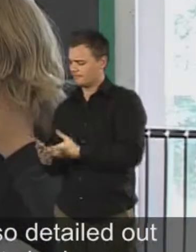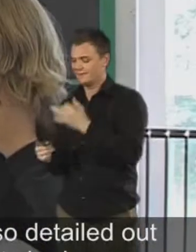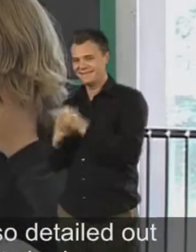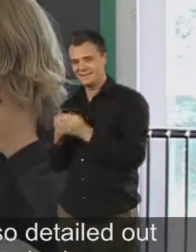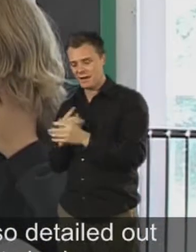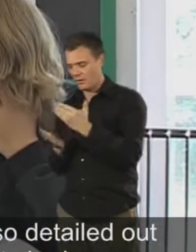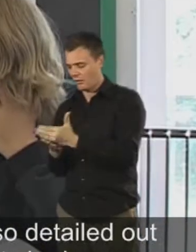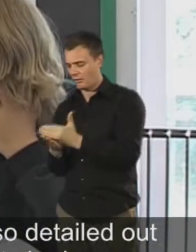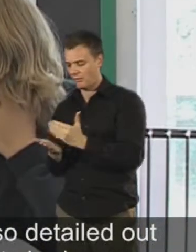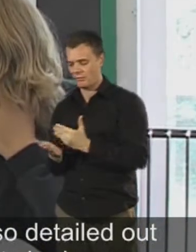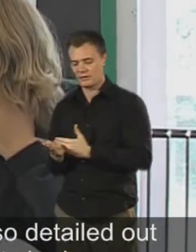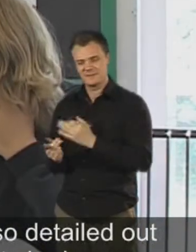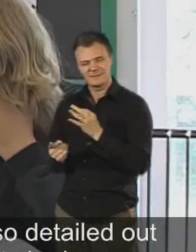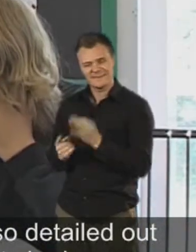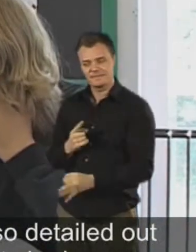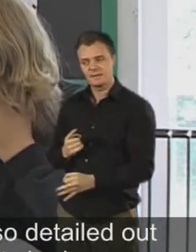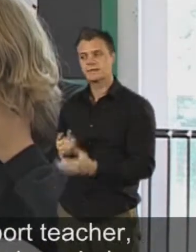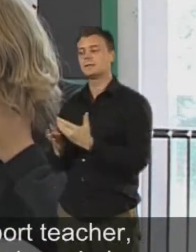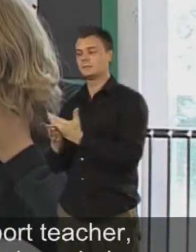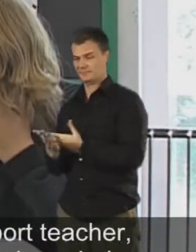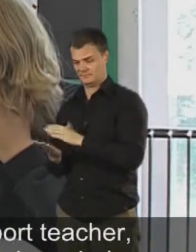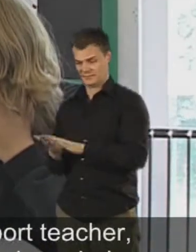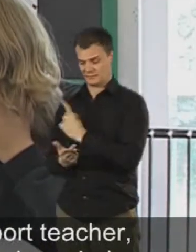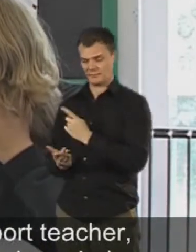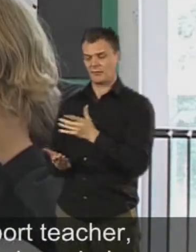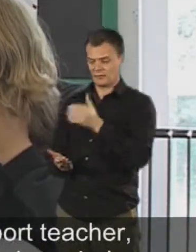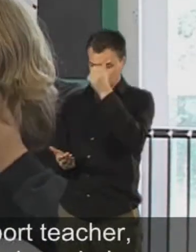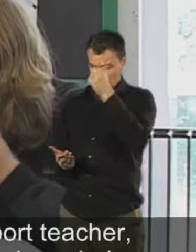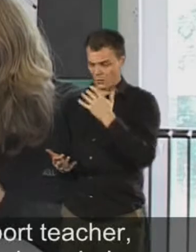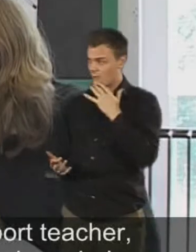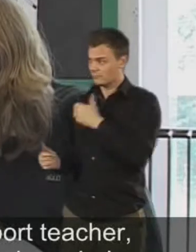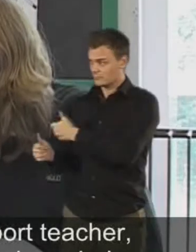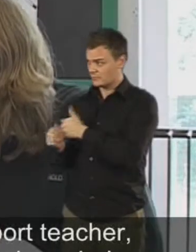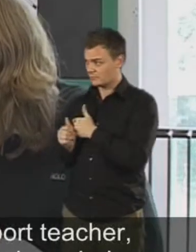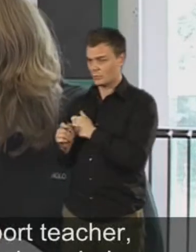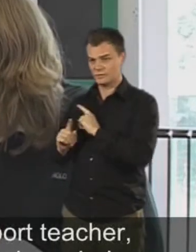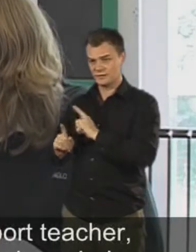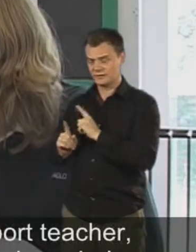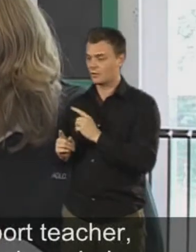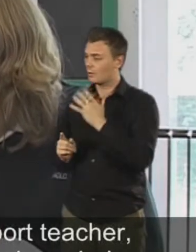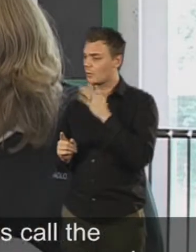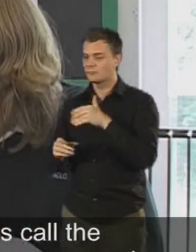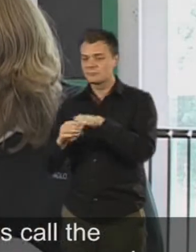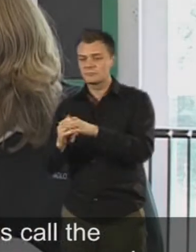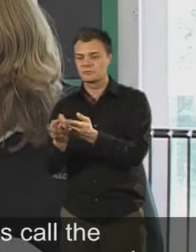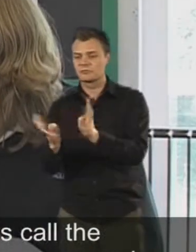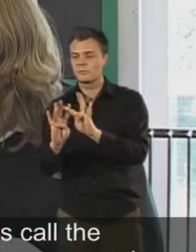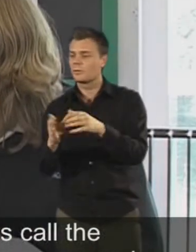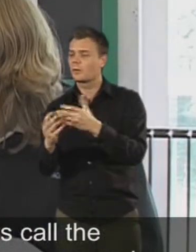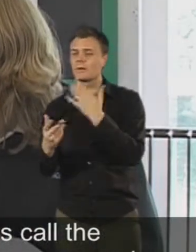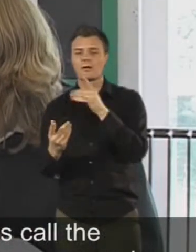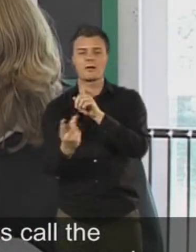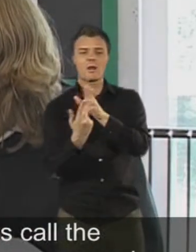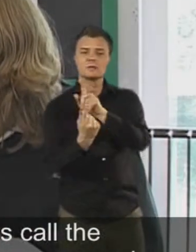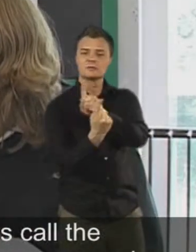her, very specifically, and so that she knows when she's working with her support teacher, when she's working with a group, when she's with other